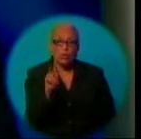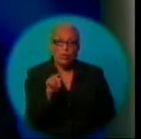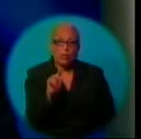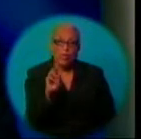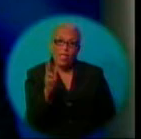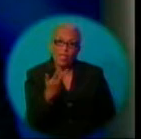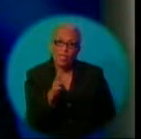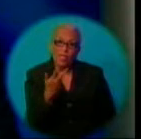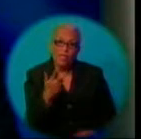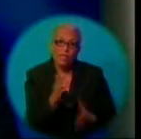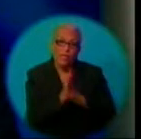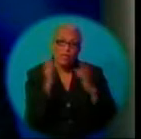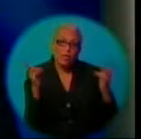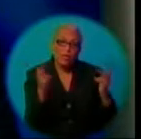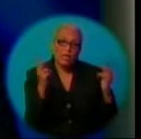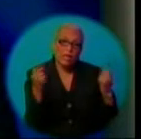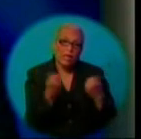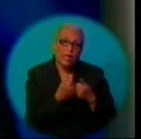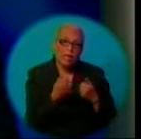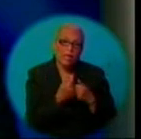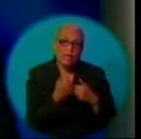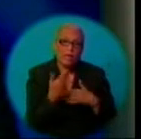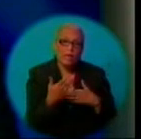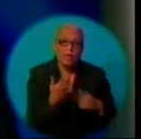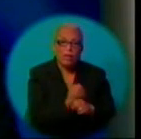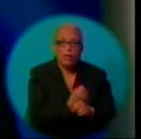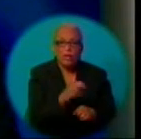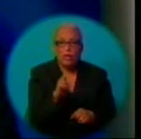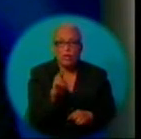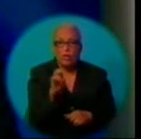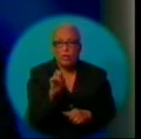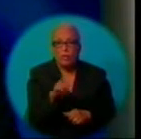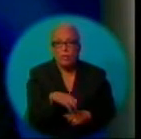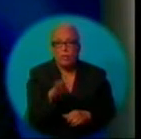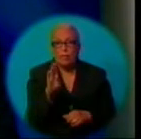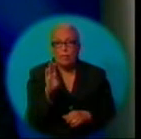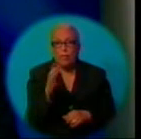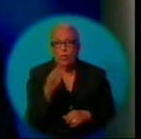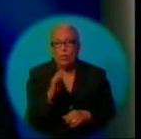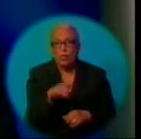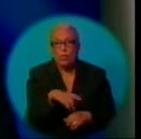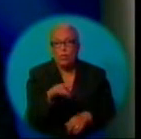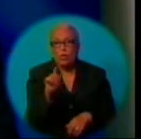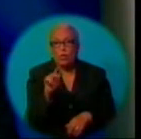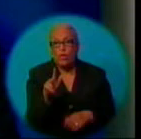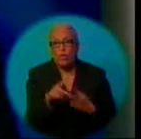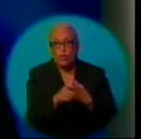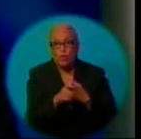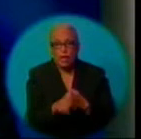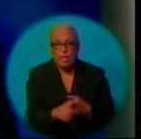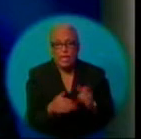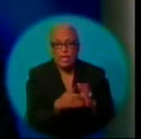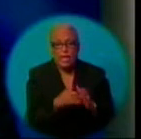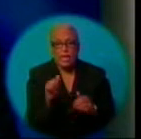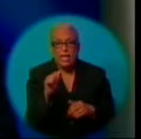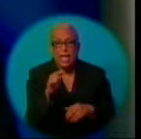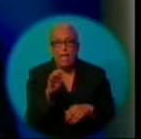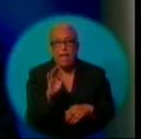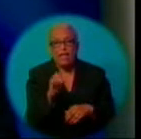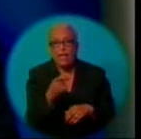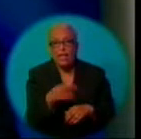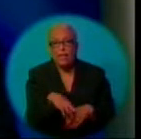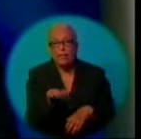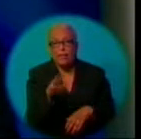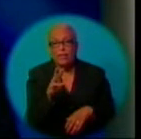20. It was their third victory in as many matches, following wins over the UAE Blues by 23 runs and then